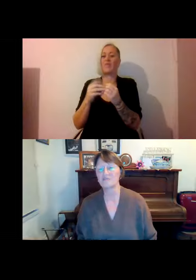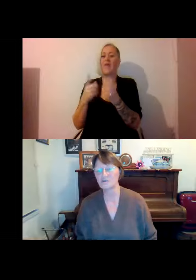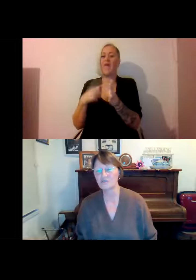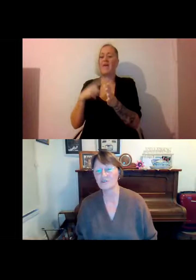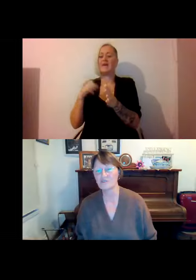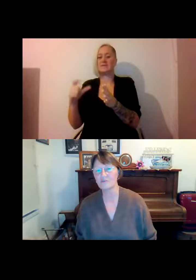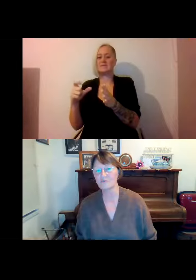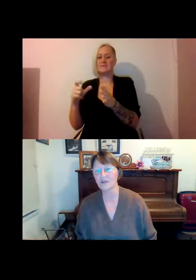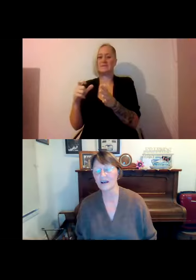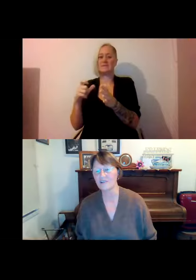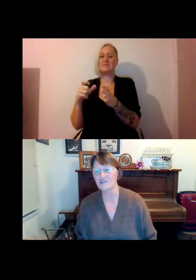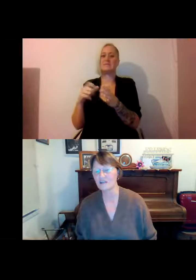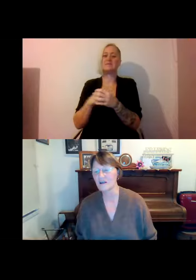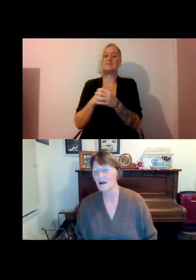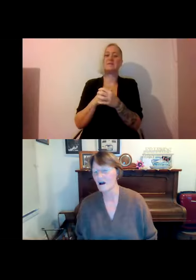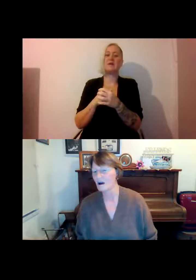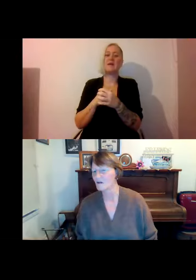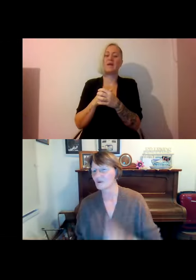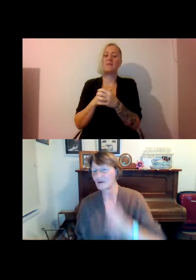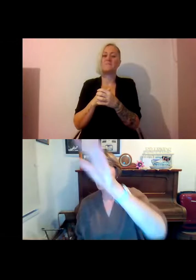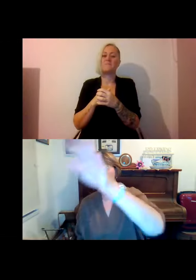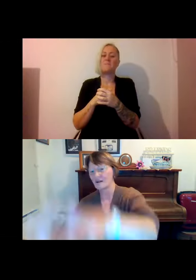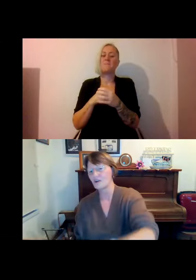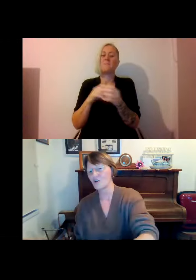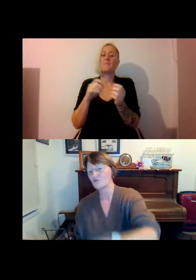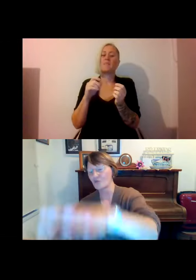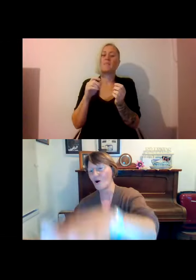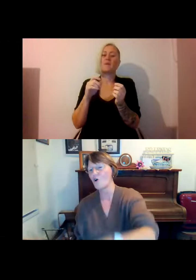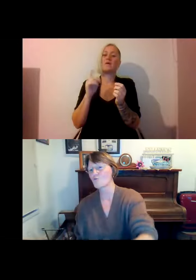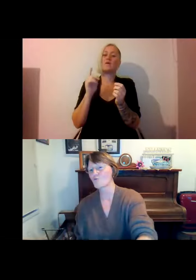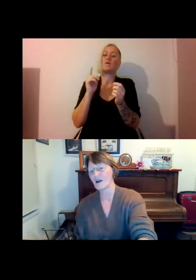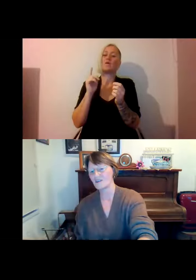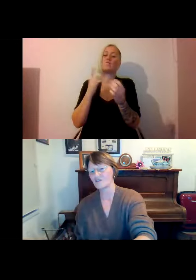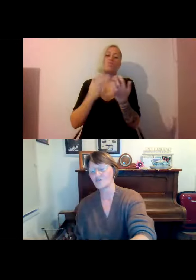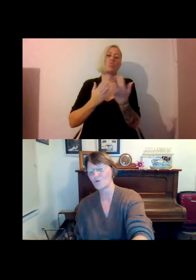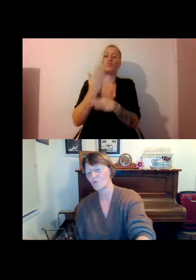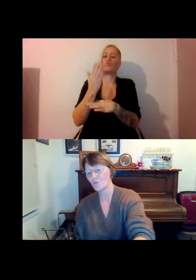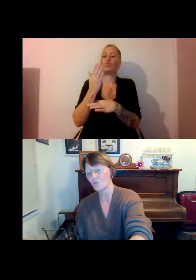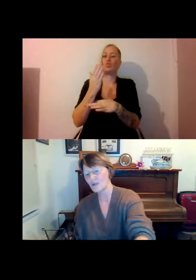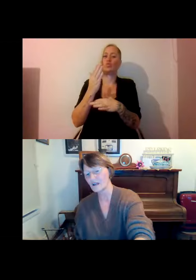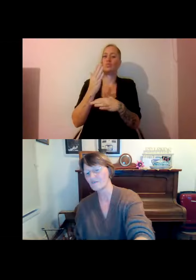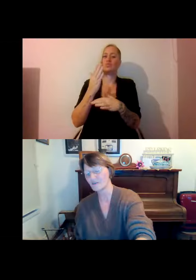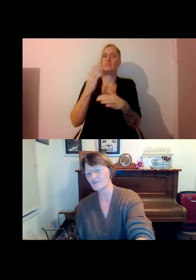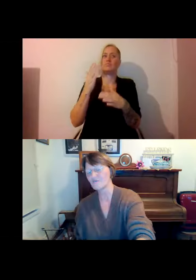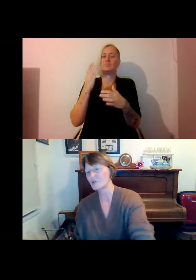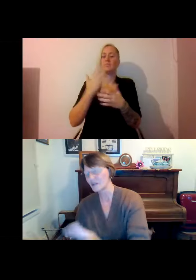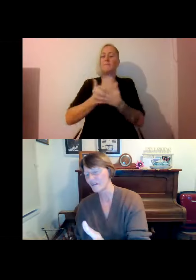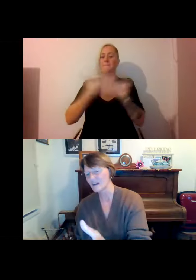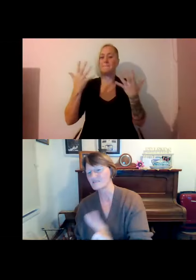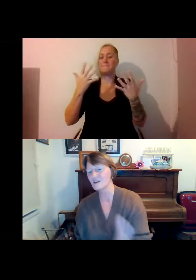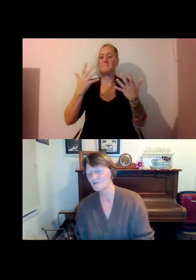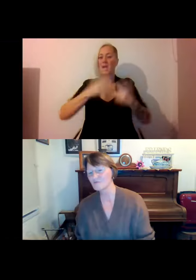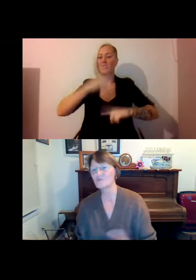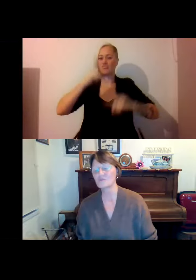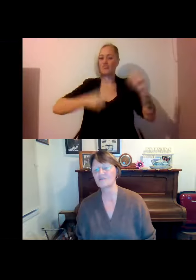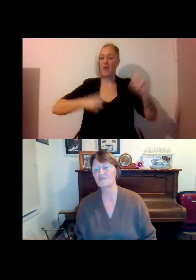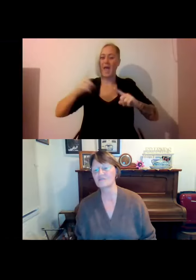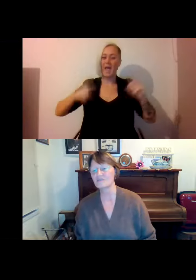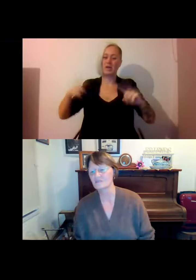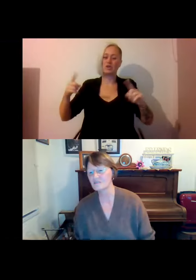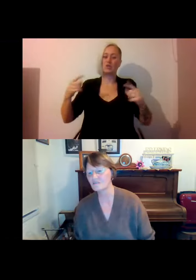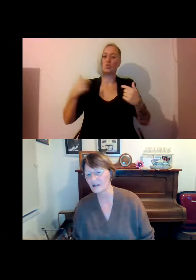augmentative and alternative communication, go through a whole range. we are very familiar ourselves